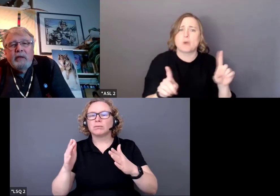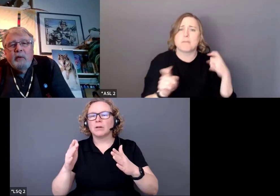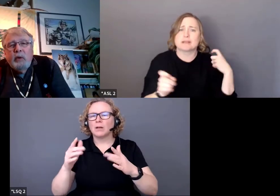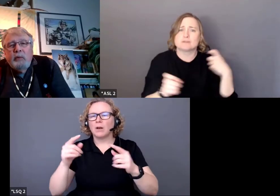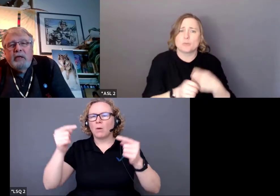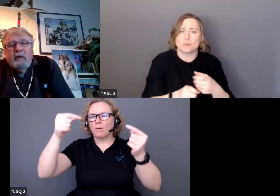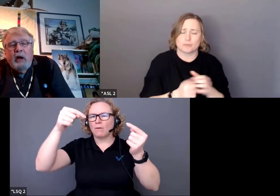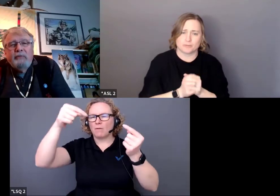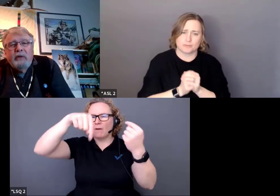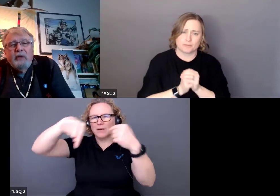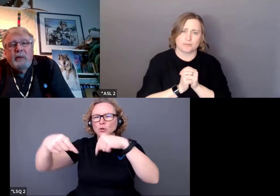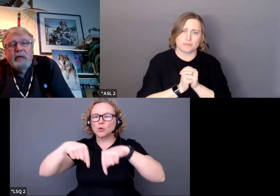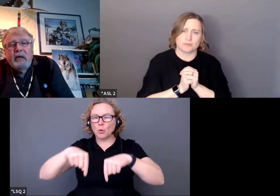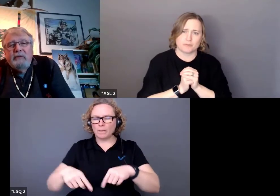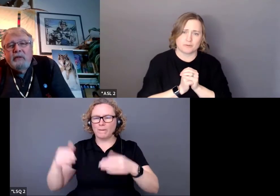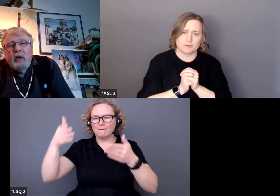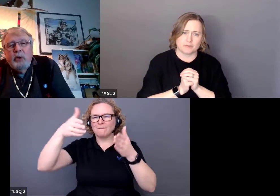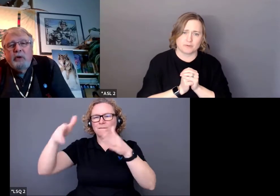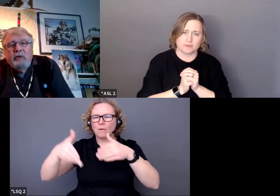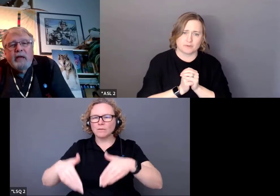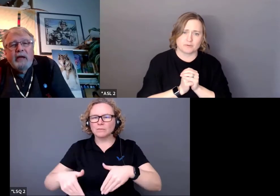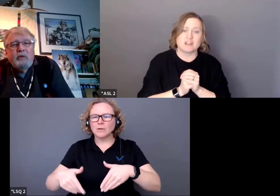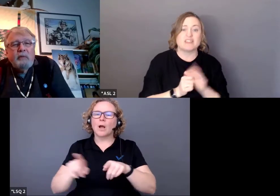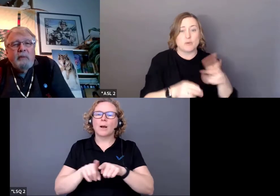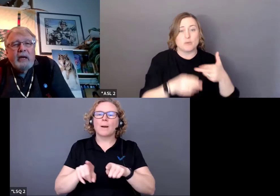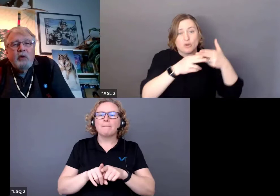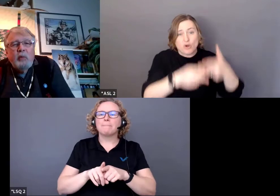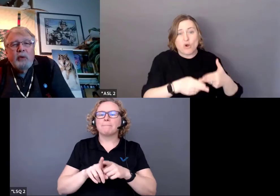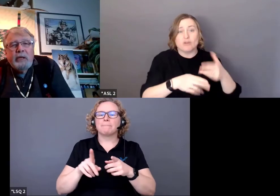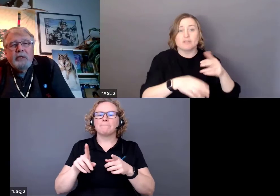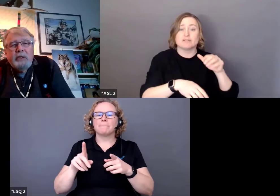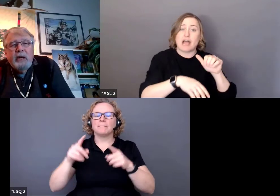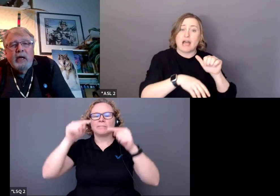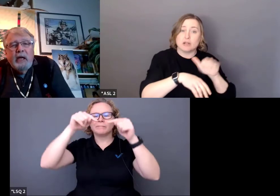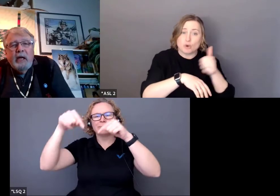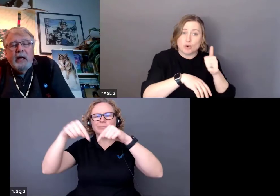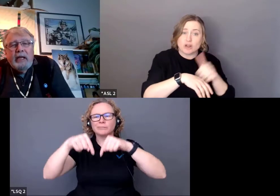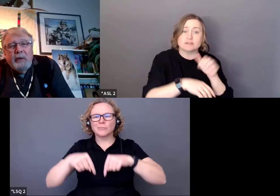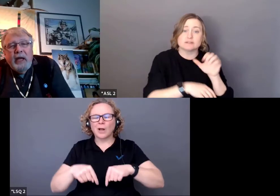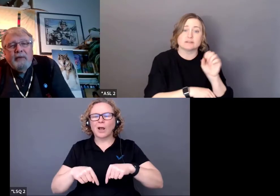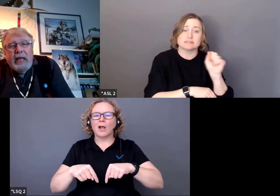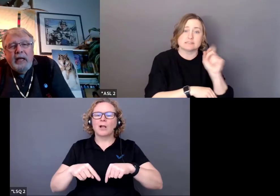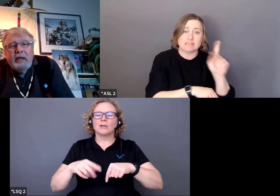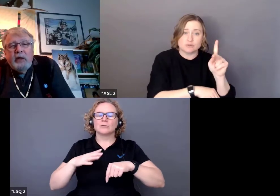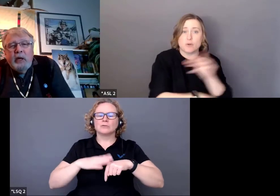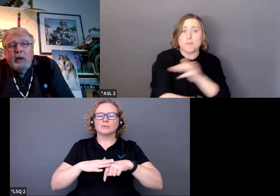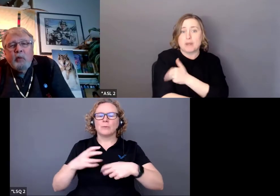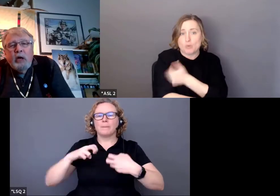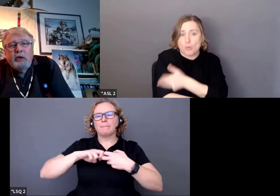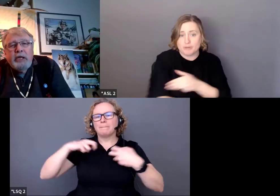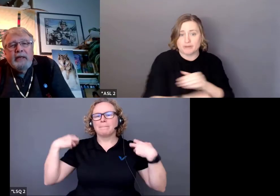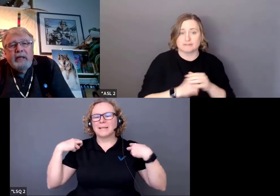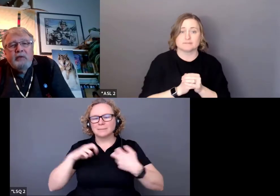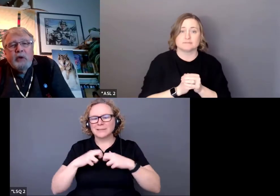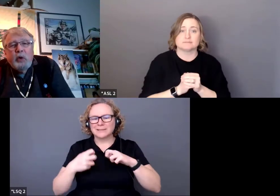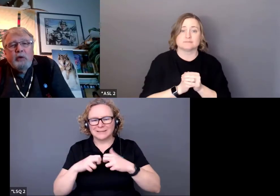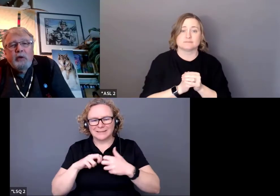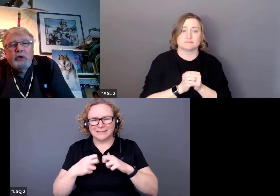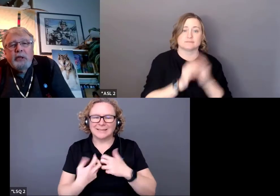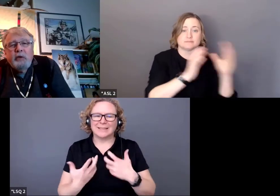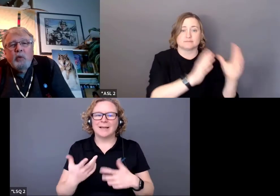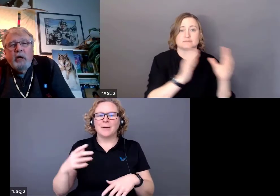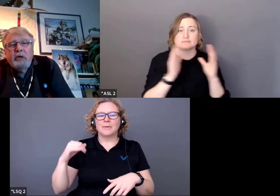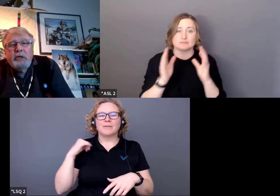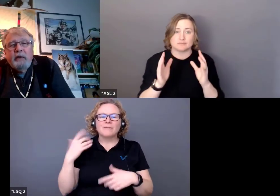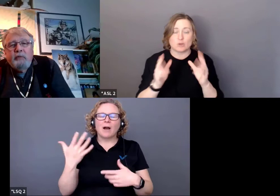lands of what we often speak of as Alberta, Saskatchewan, Manitoba region. And then we have a land and a watershed that is the